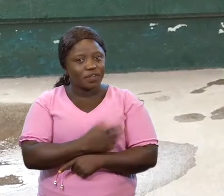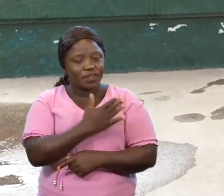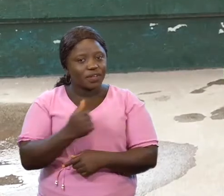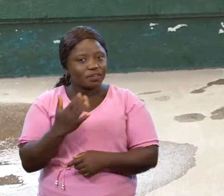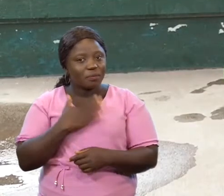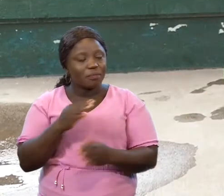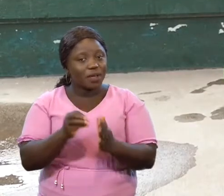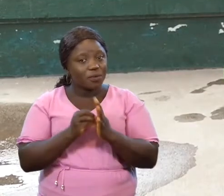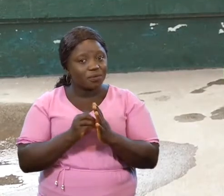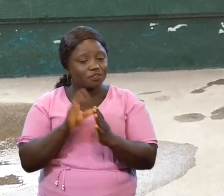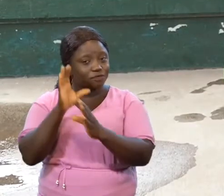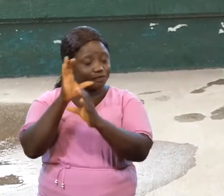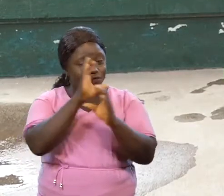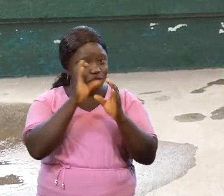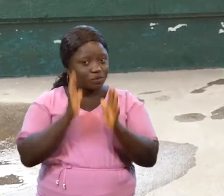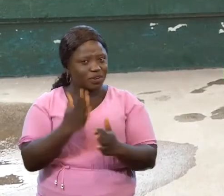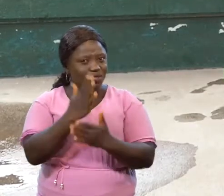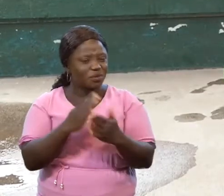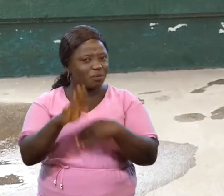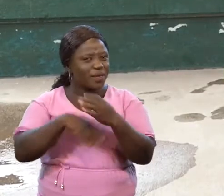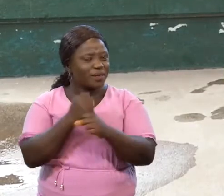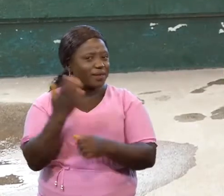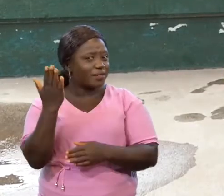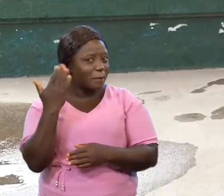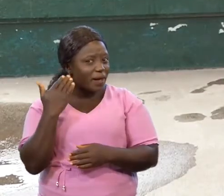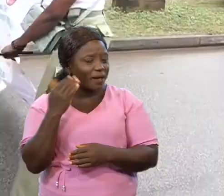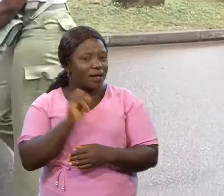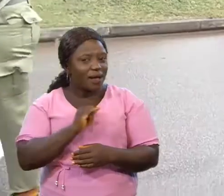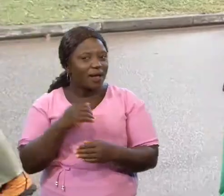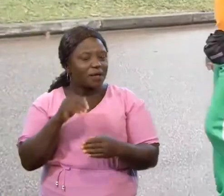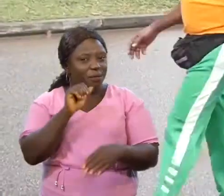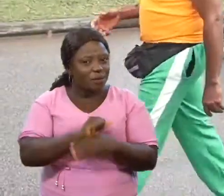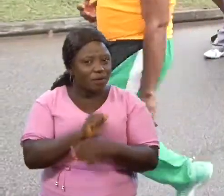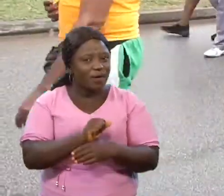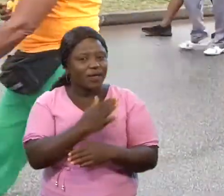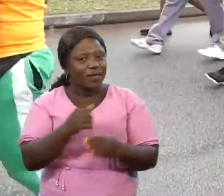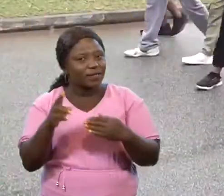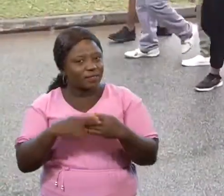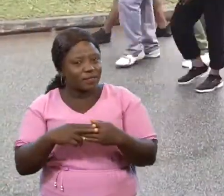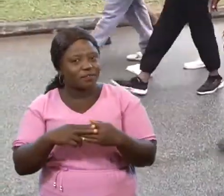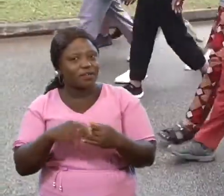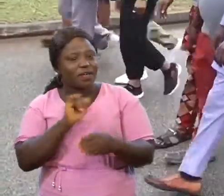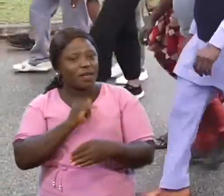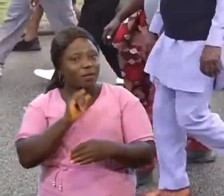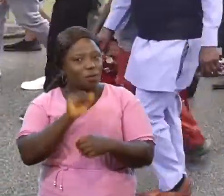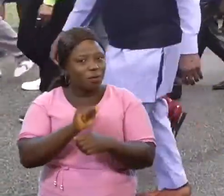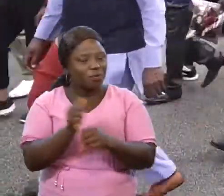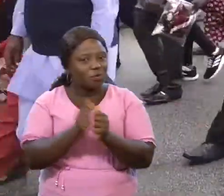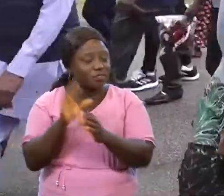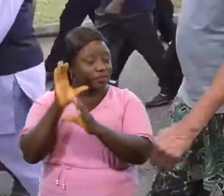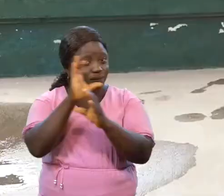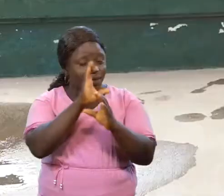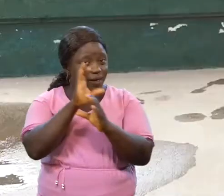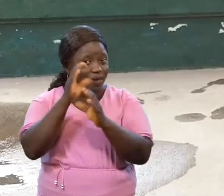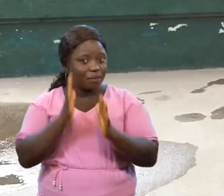In fact, my own profession, being a professional photographer, 7 years back, I used to walk. I don't stay in one place. I run the